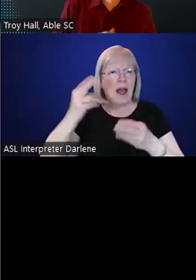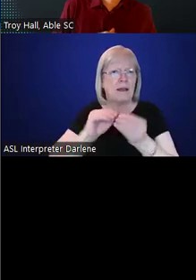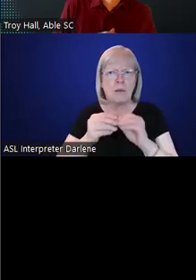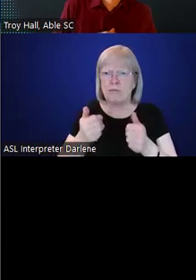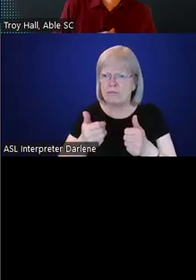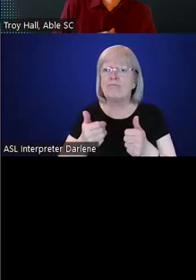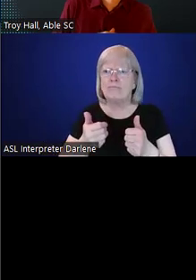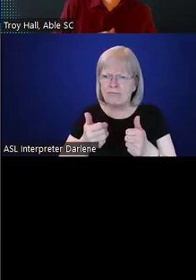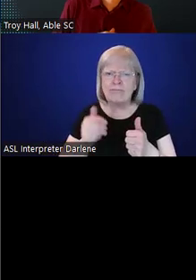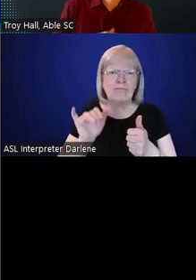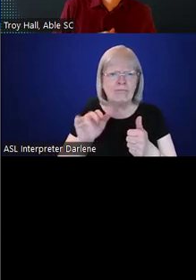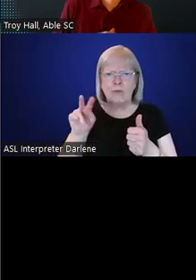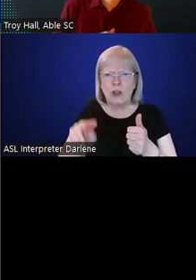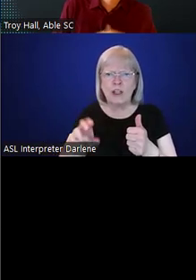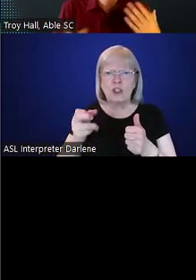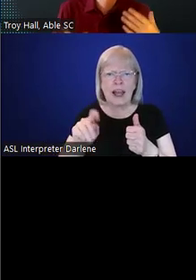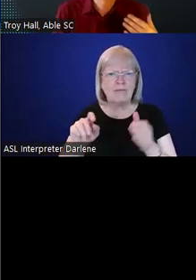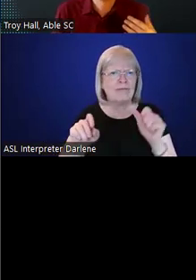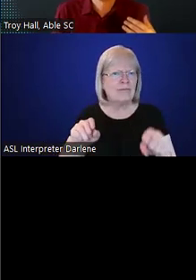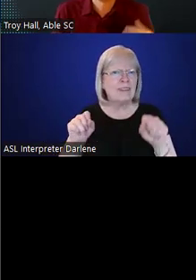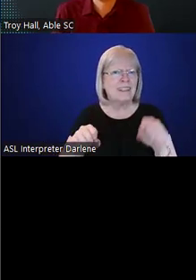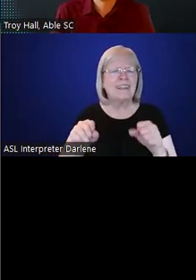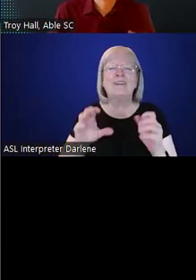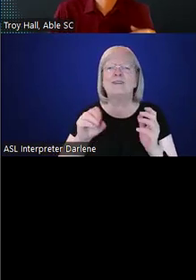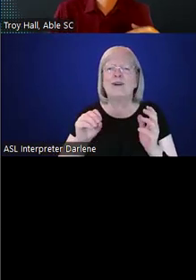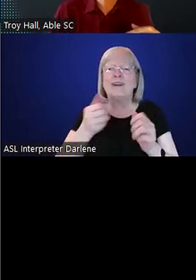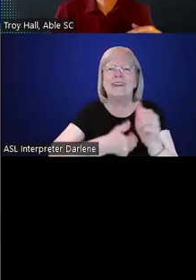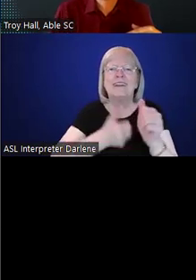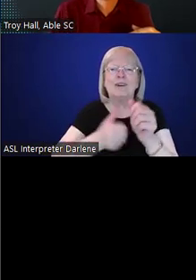Yes, yes. Yeah, and it's going to be different everywhere, right?